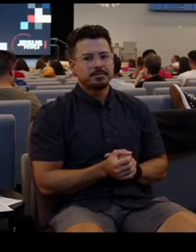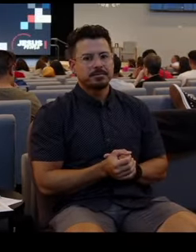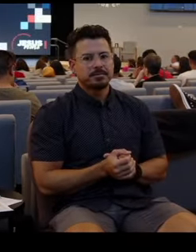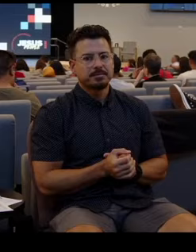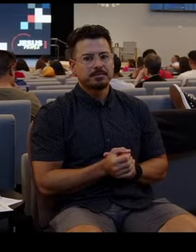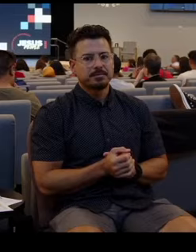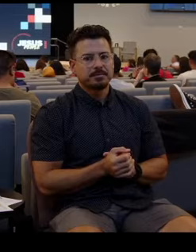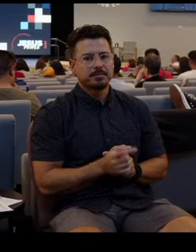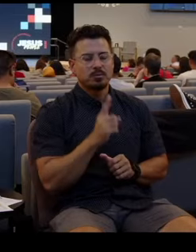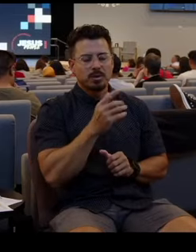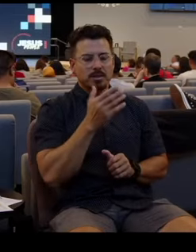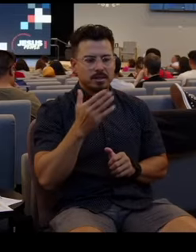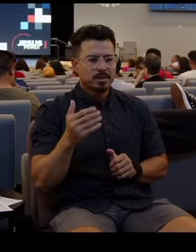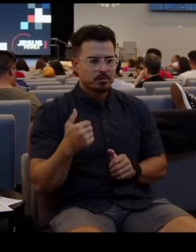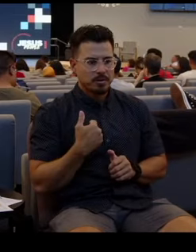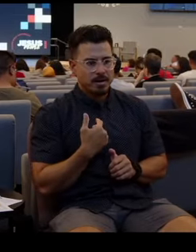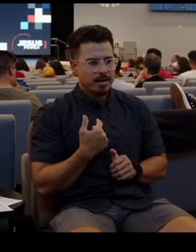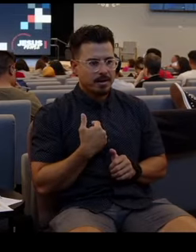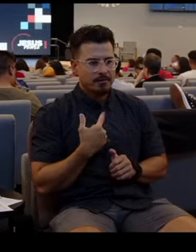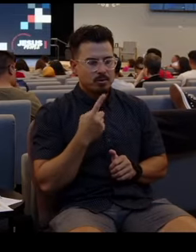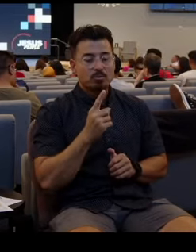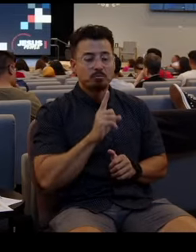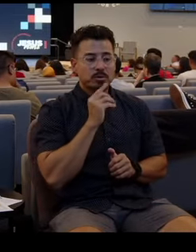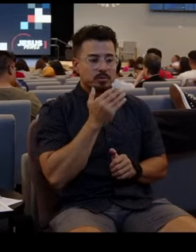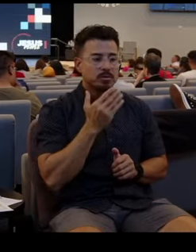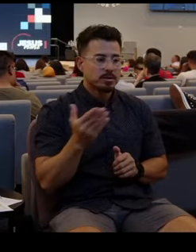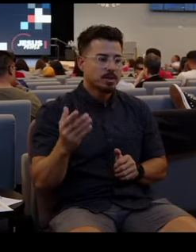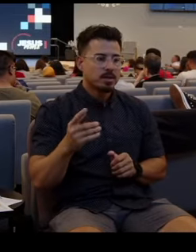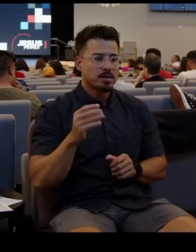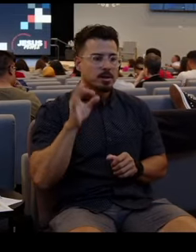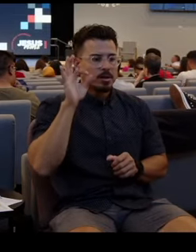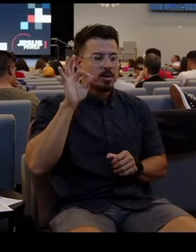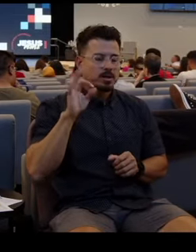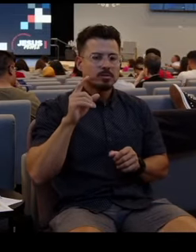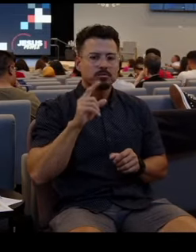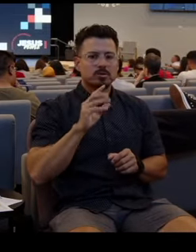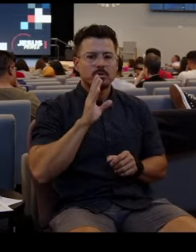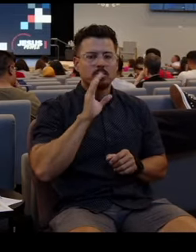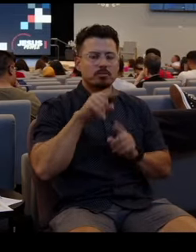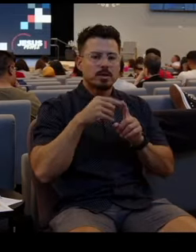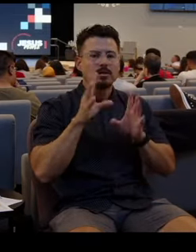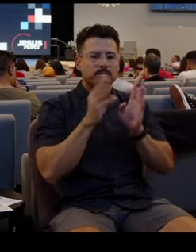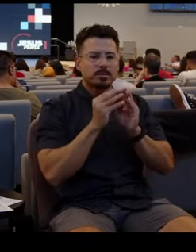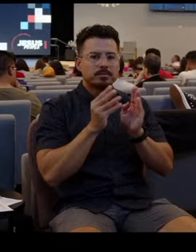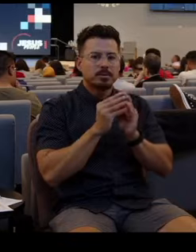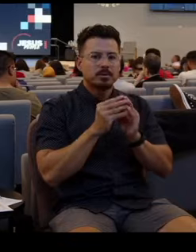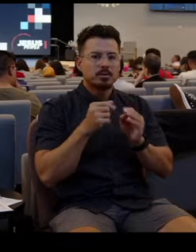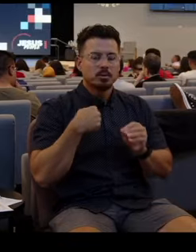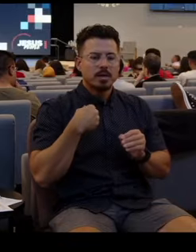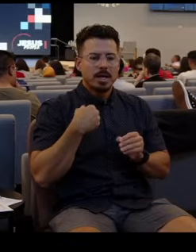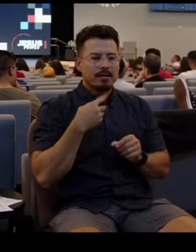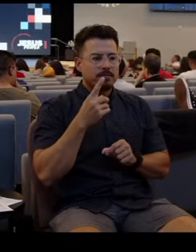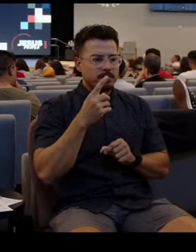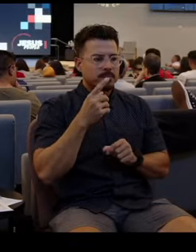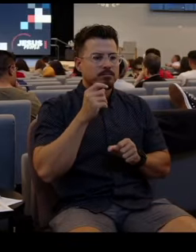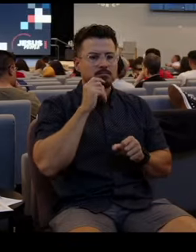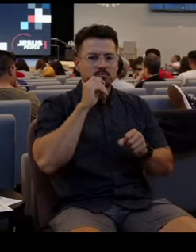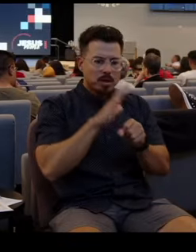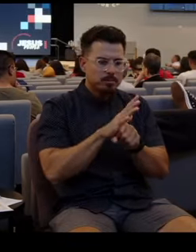One of the things that we have, and it's a good thing, Pastor Warner mentioned this in our meeting, we have the commitment to tithe